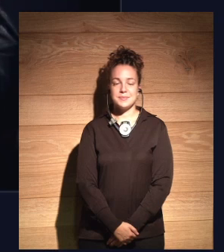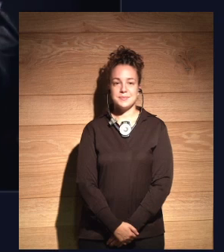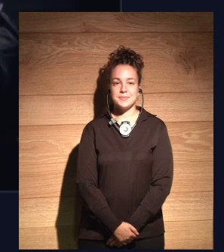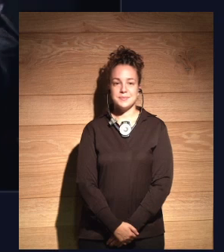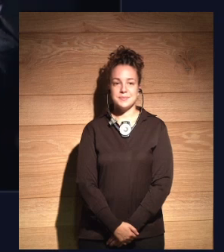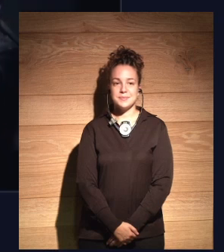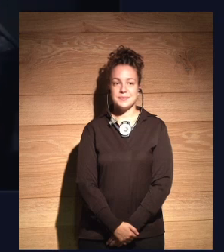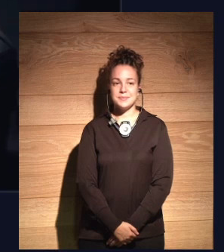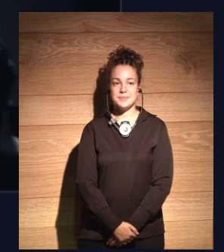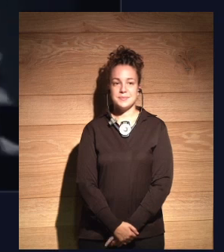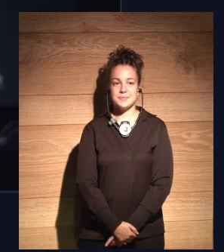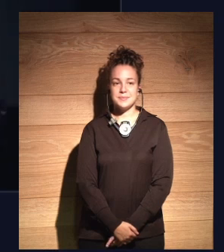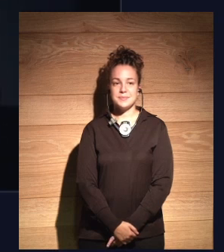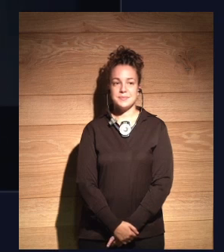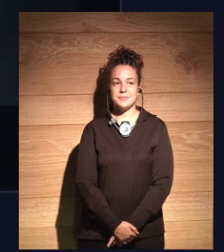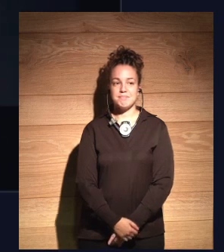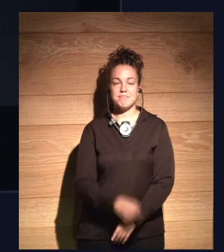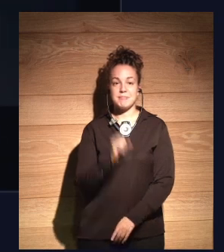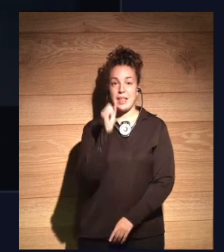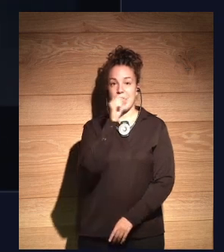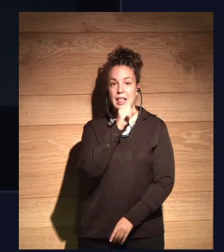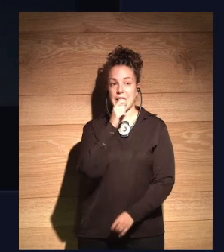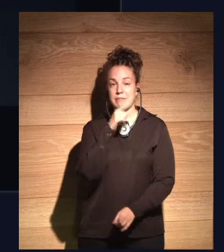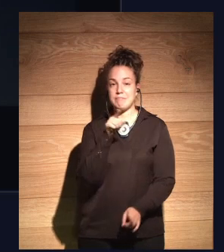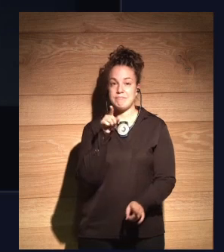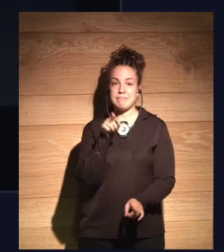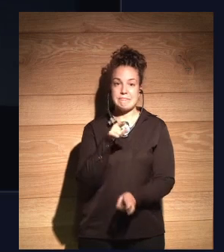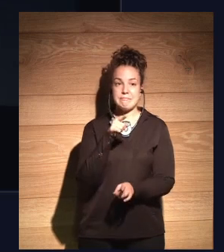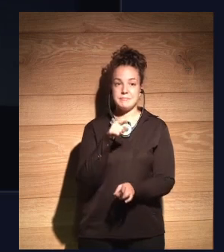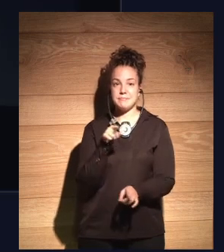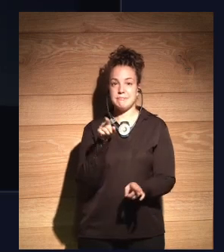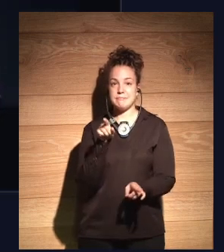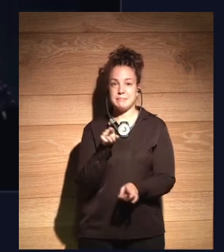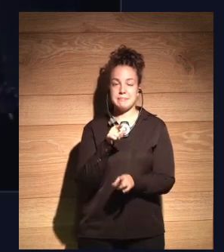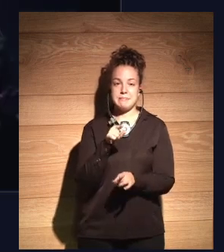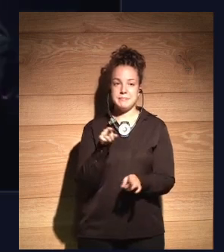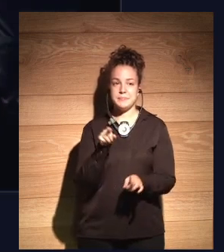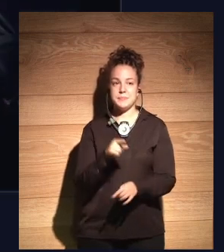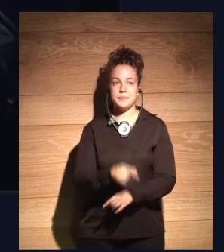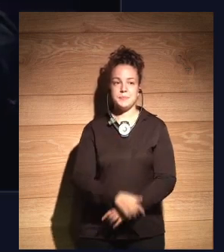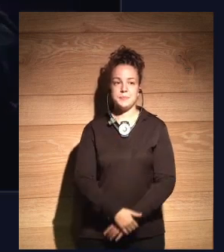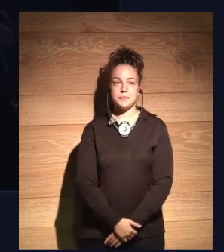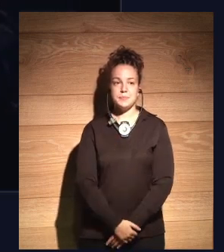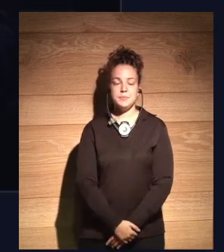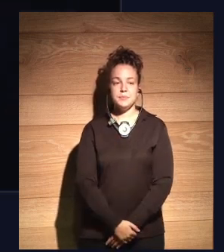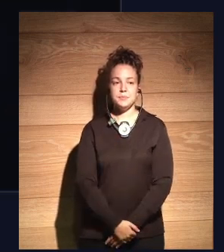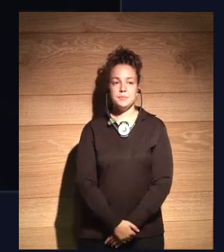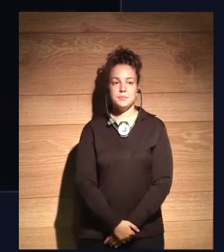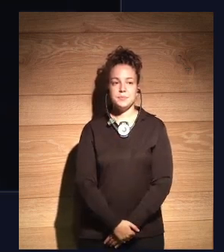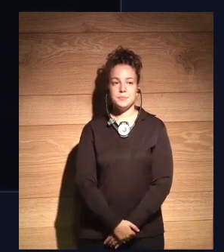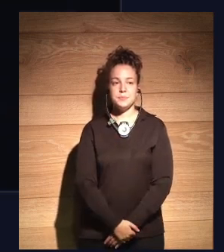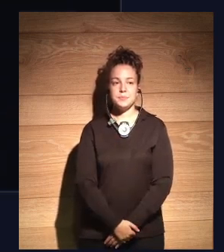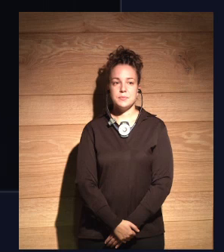it's all here around you, it's waiting for